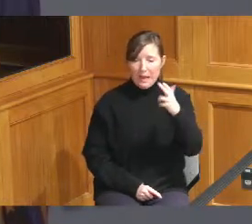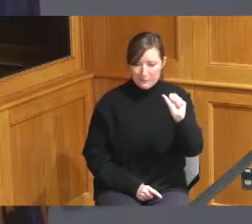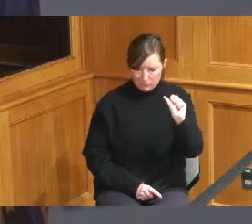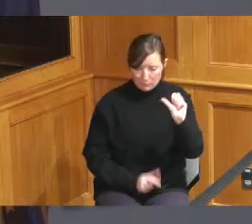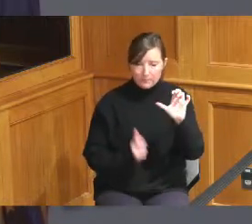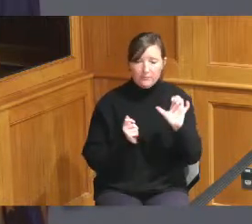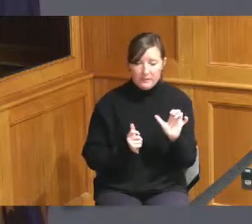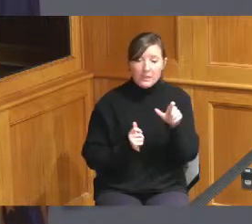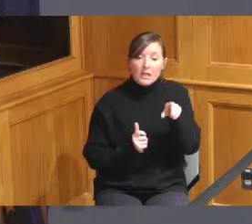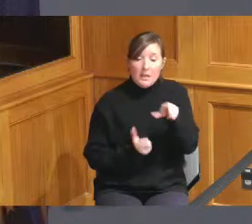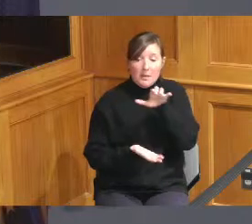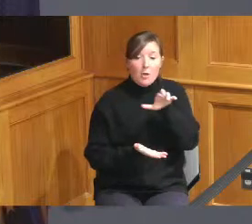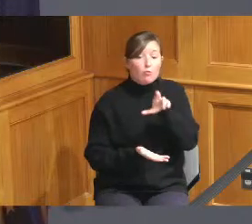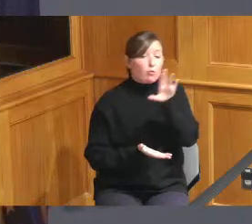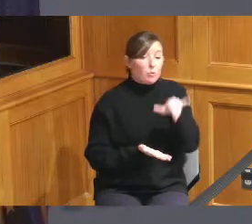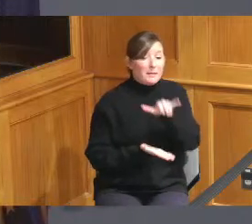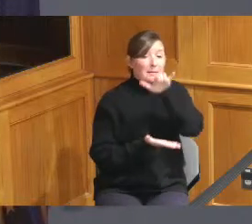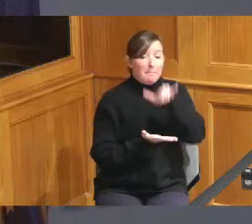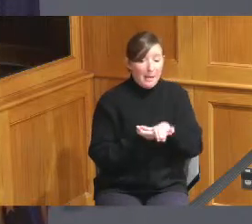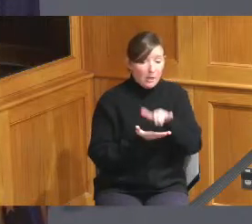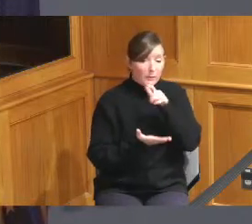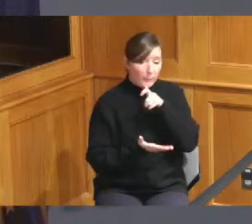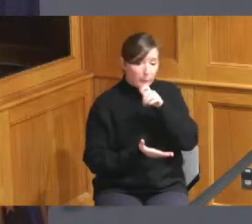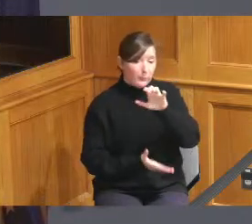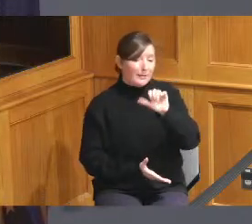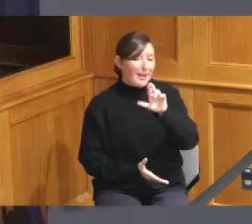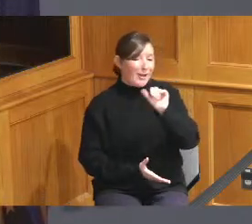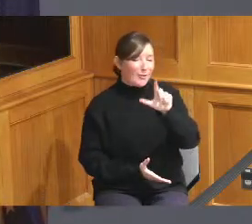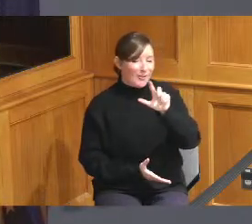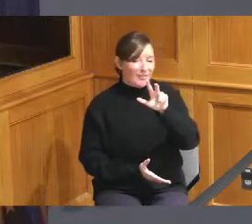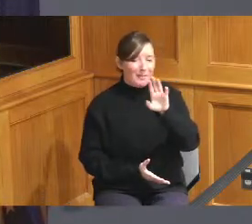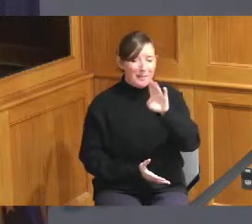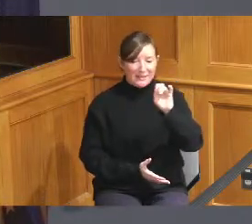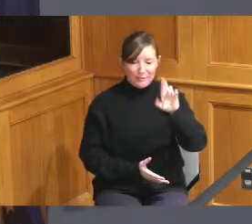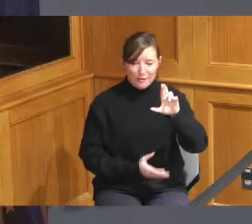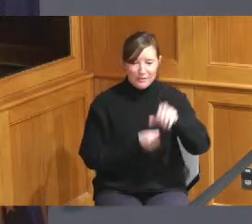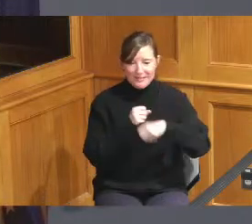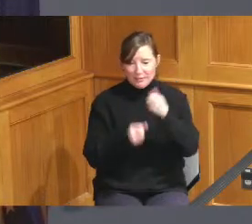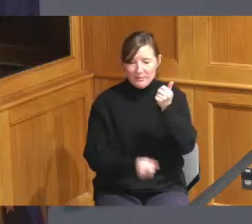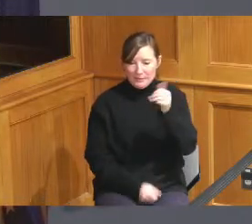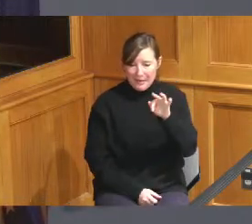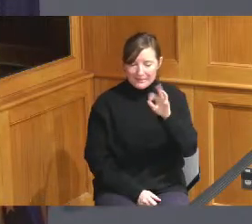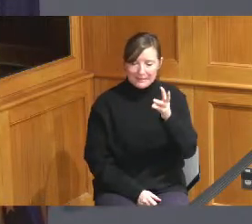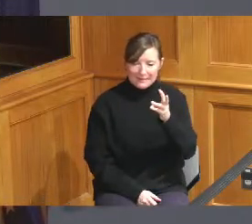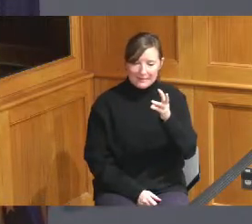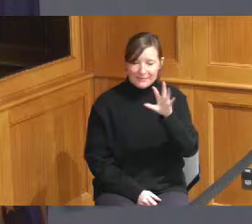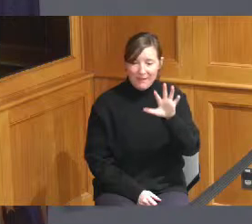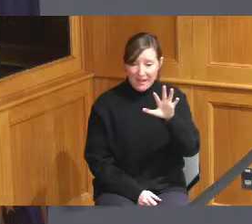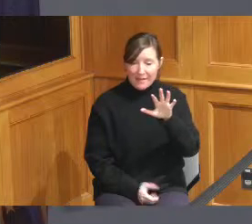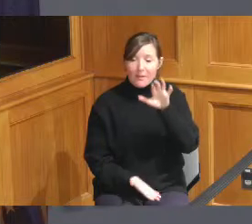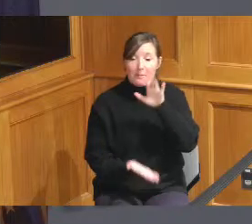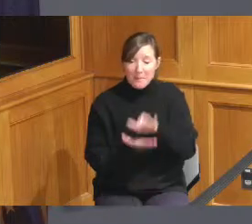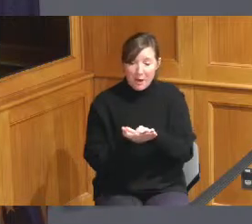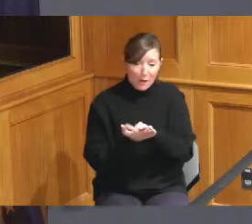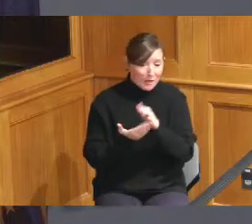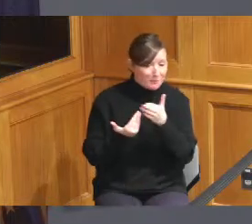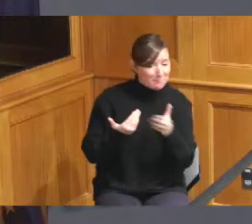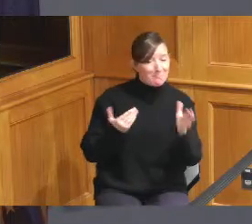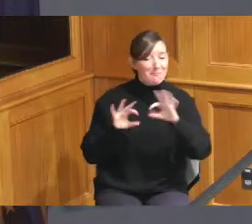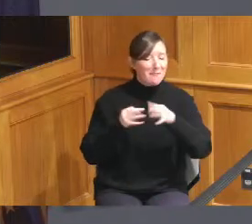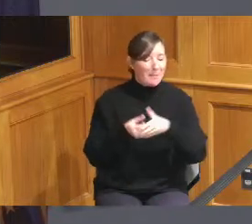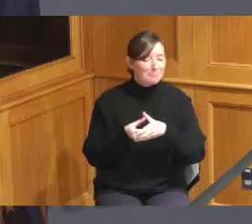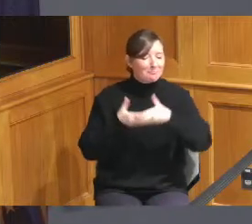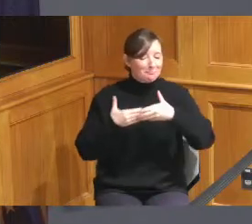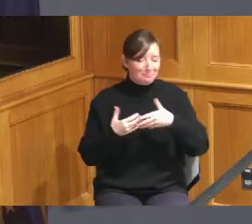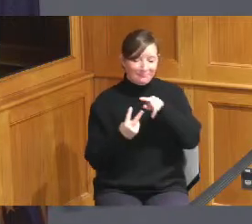married Harold Bester in 1965, and their union produced Audra, Raquel, and